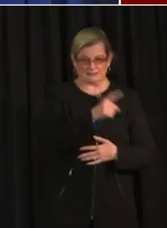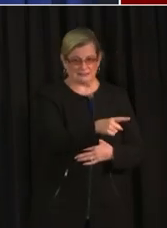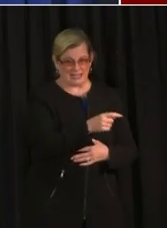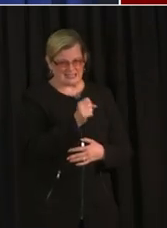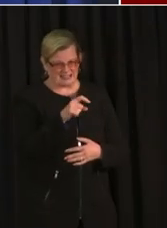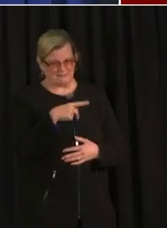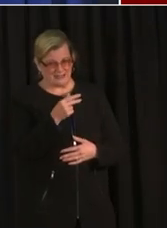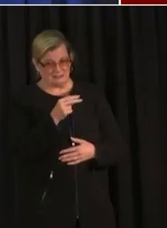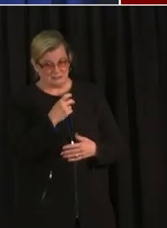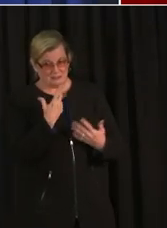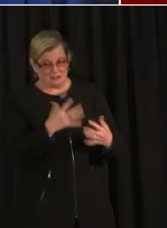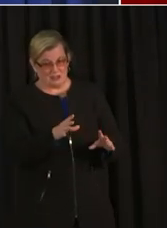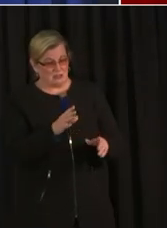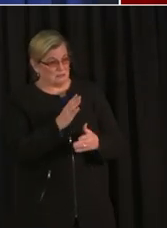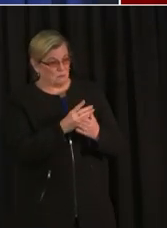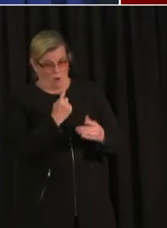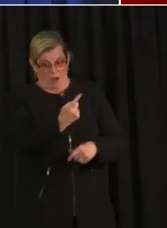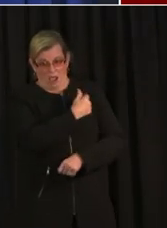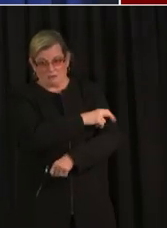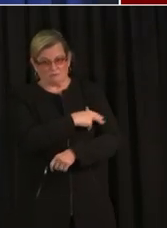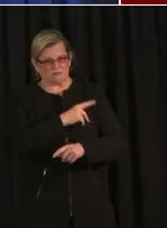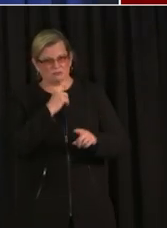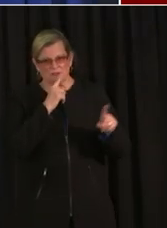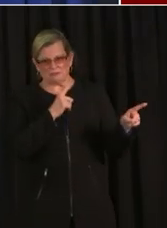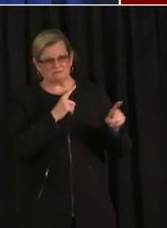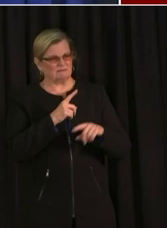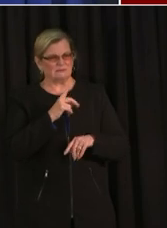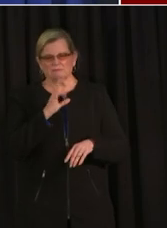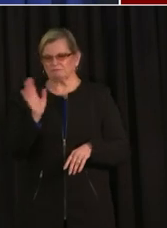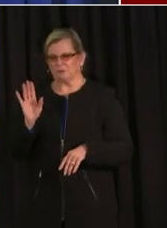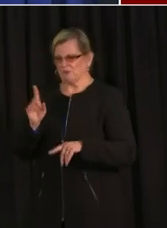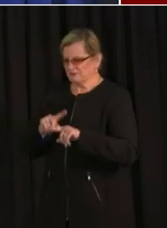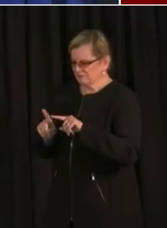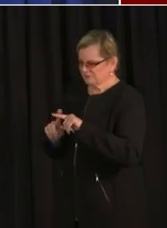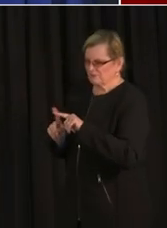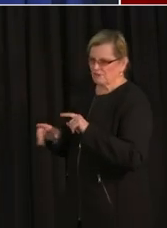go to? if They were transferred? transferred to various locations who could accommodate them.